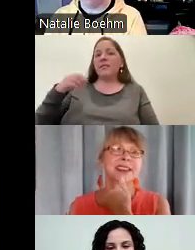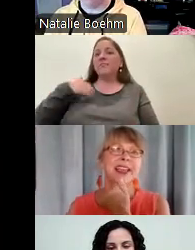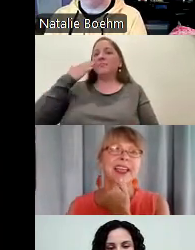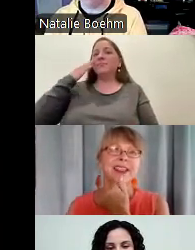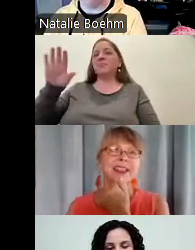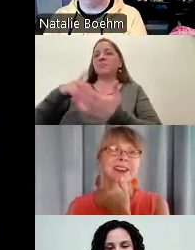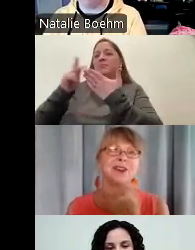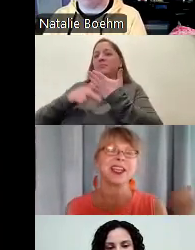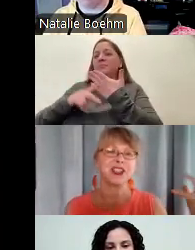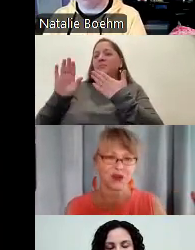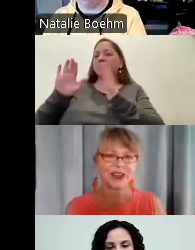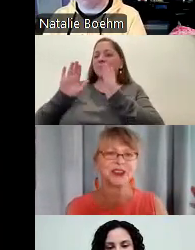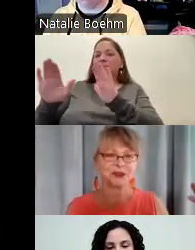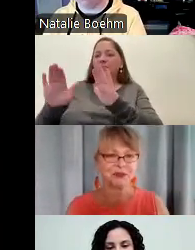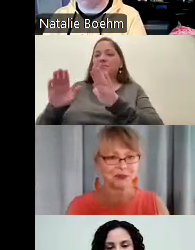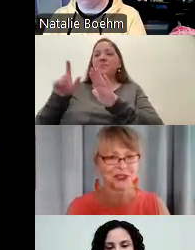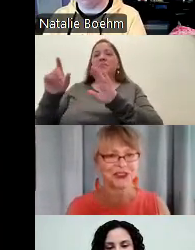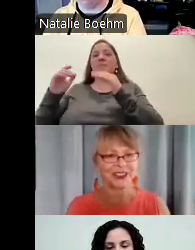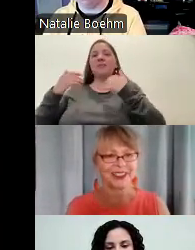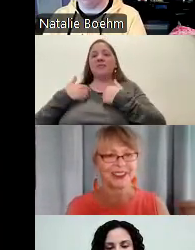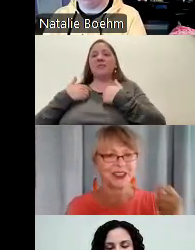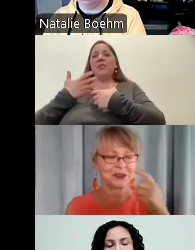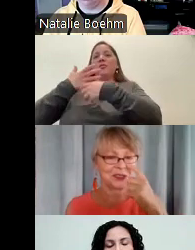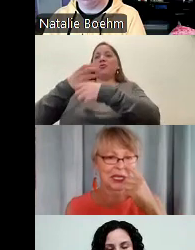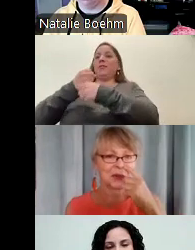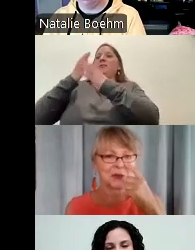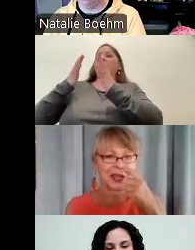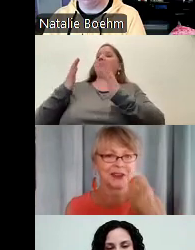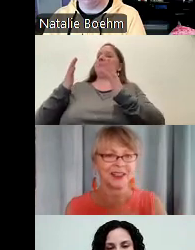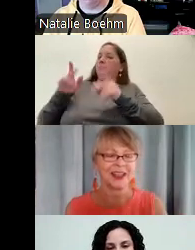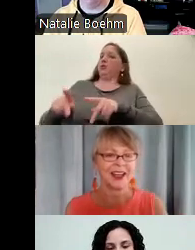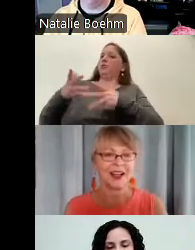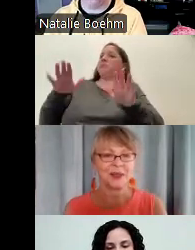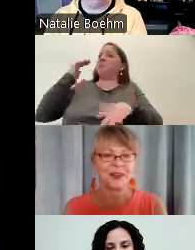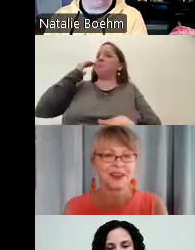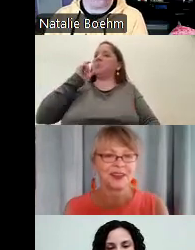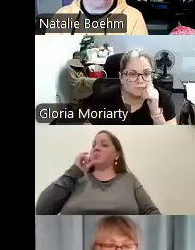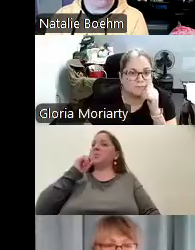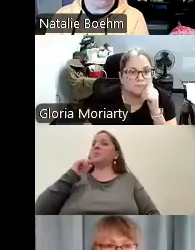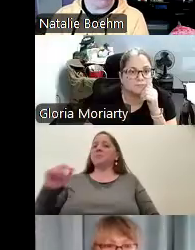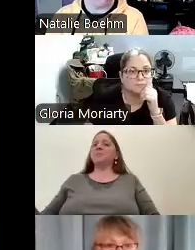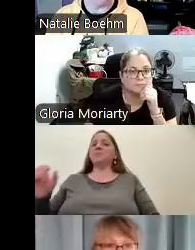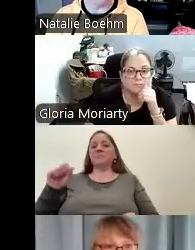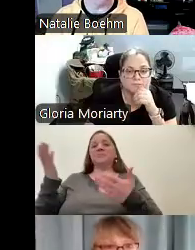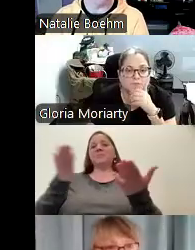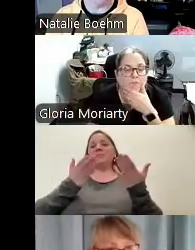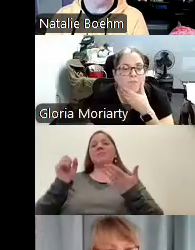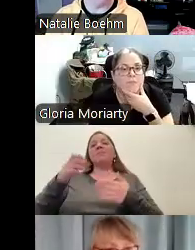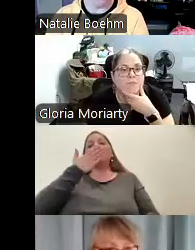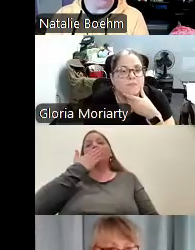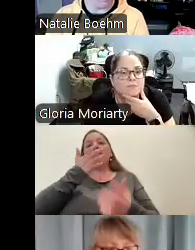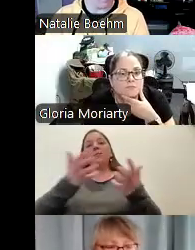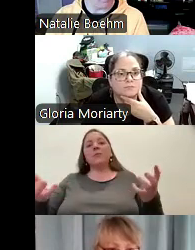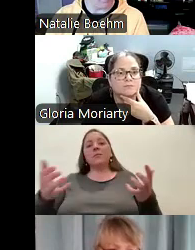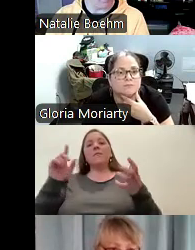program is that you get a trusted person, to take you around. And thank you so much. So, Natalie,